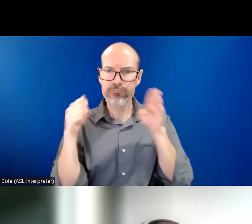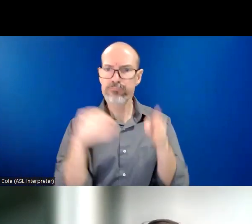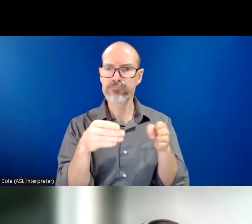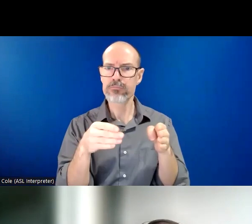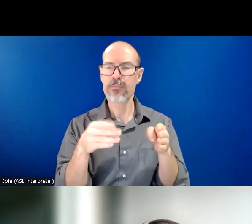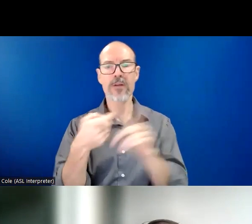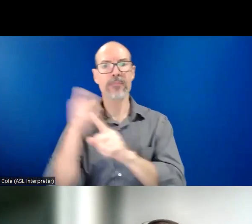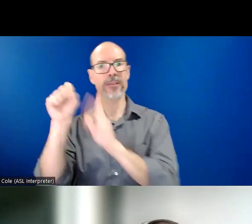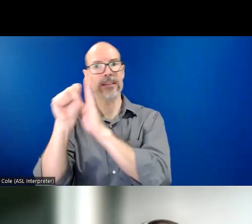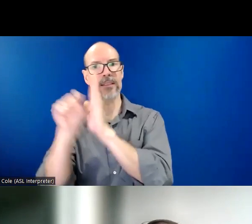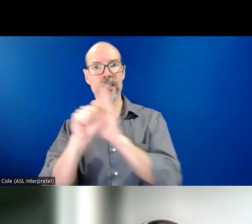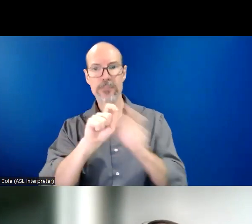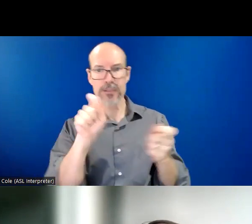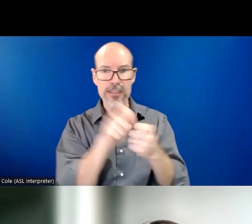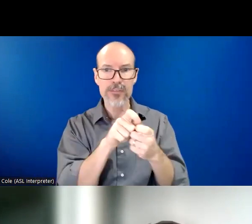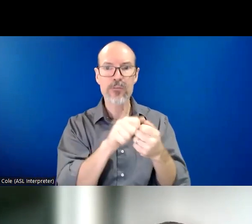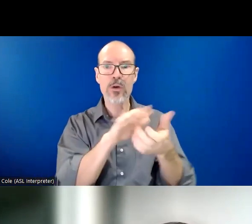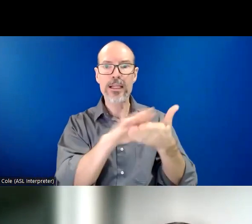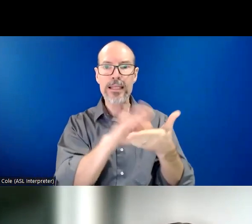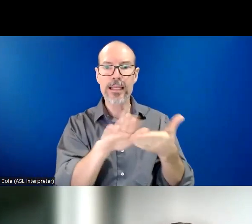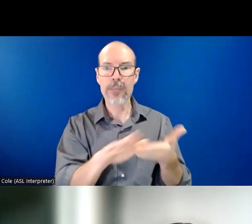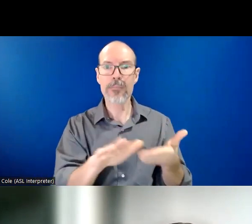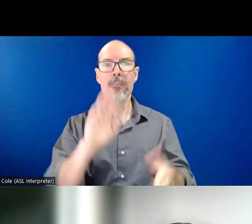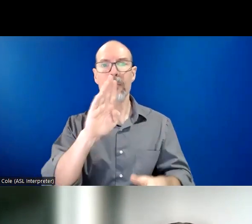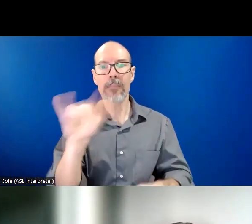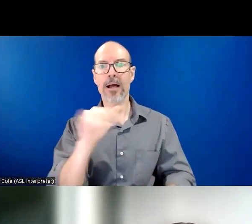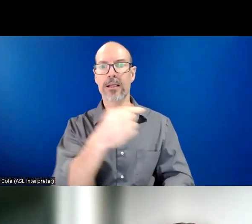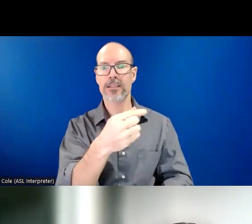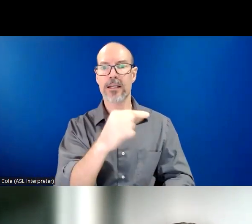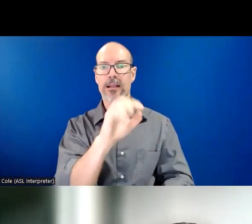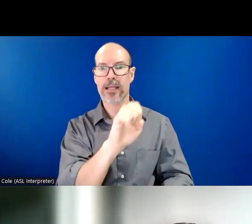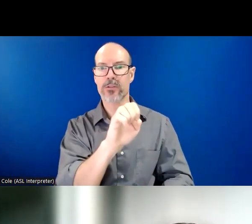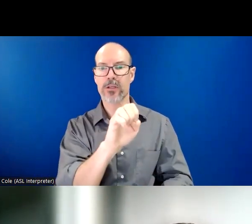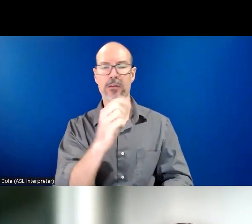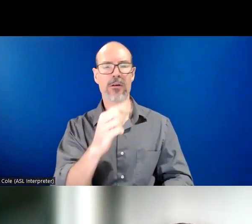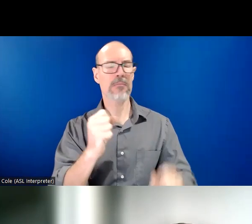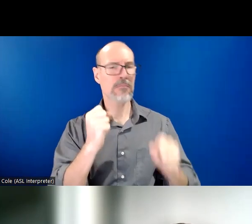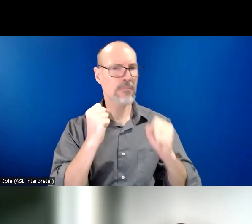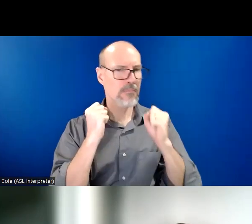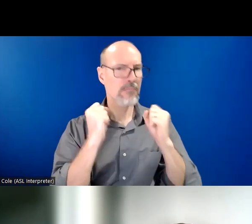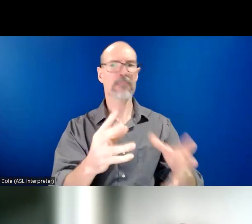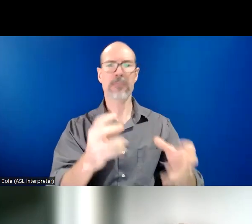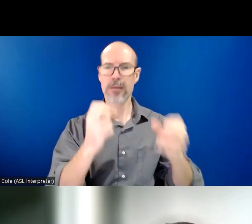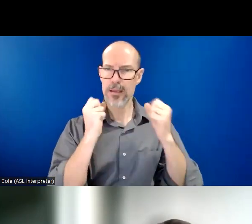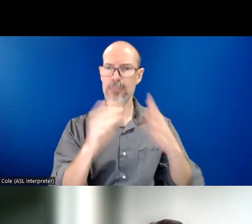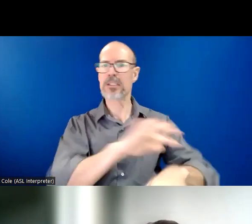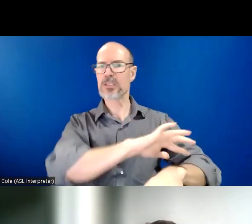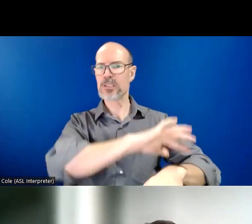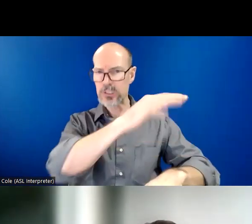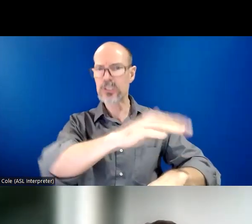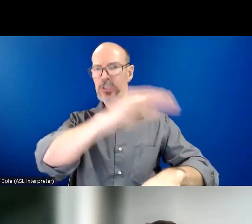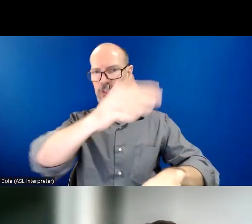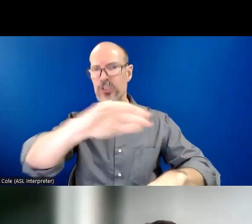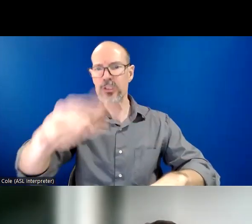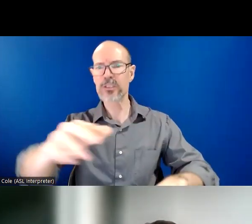the cleanup by General Electric of millions of cubic yards of toxic PCBs from the Housatonic